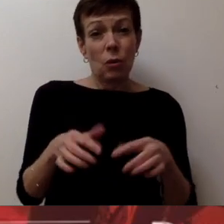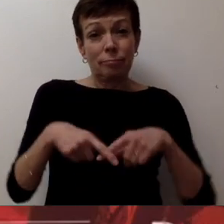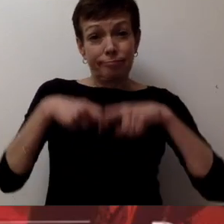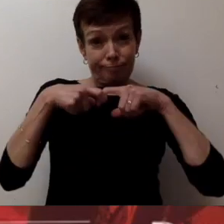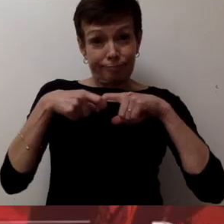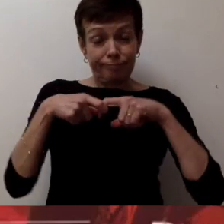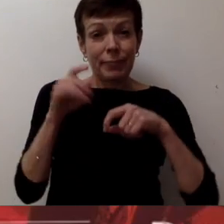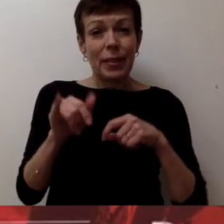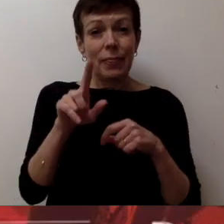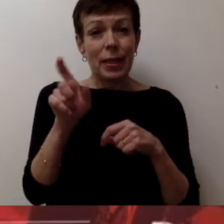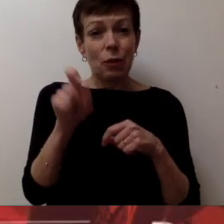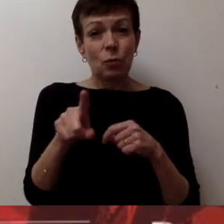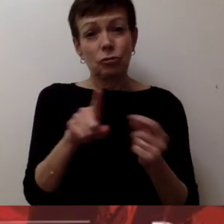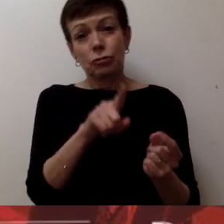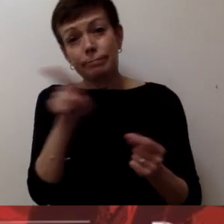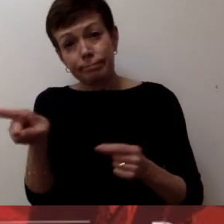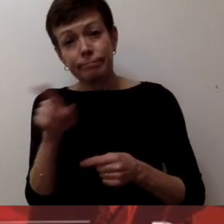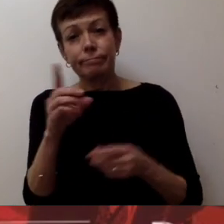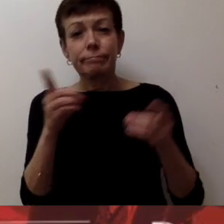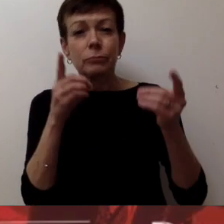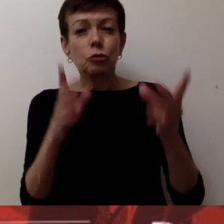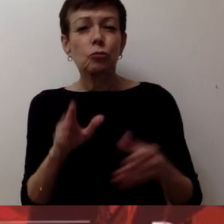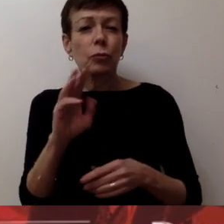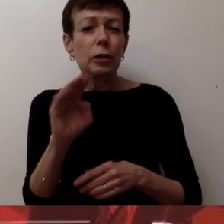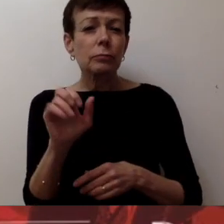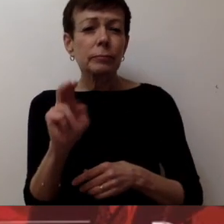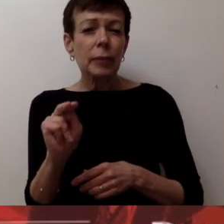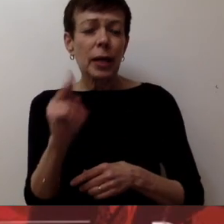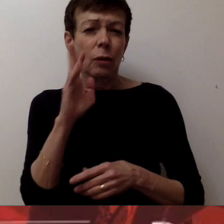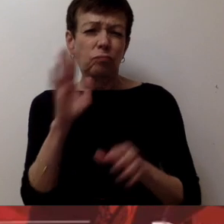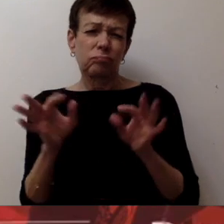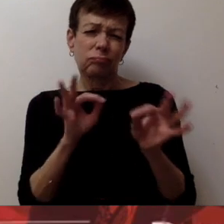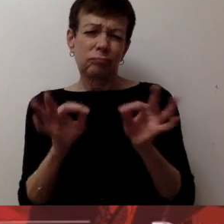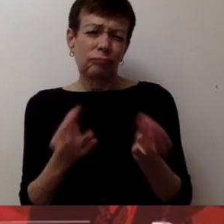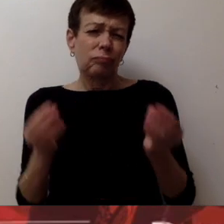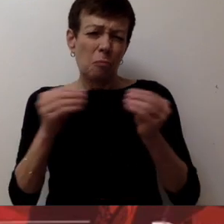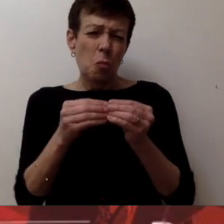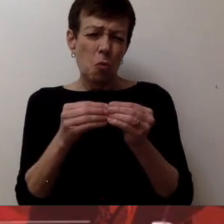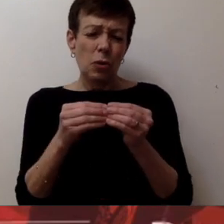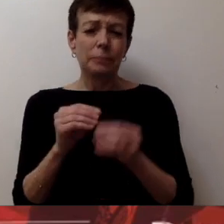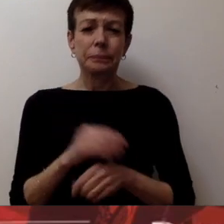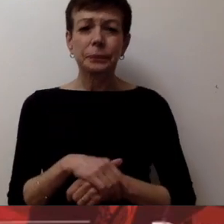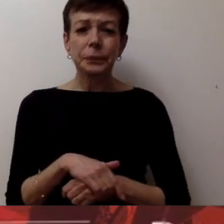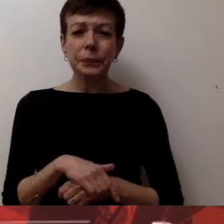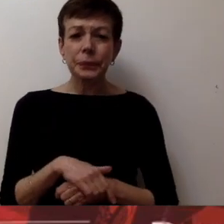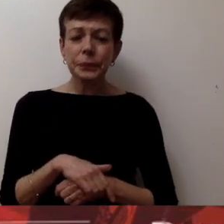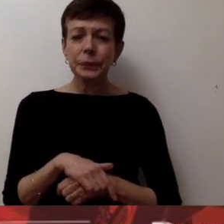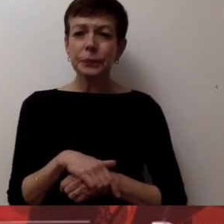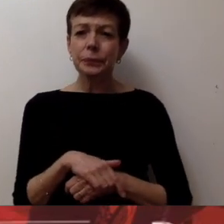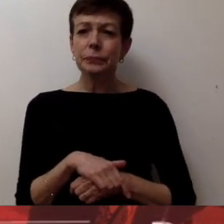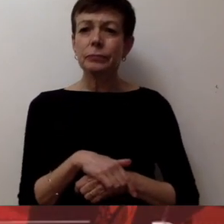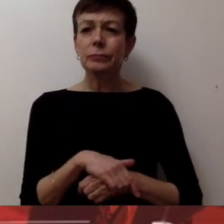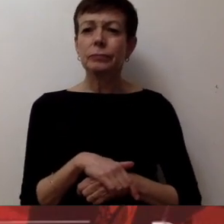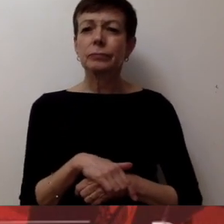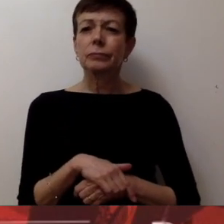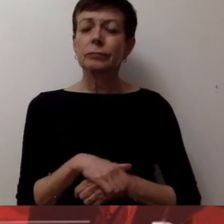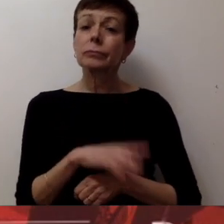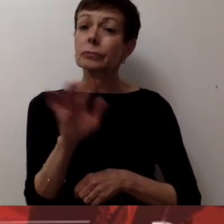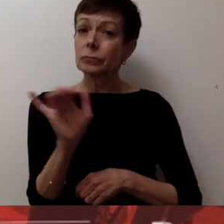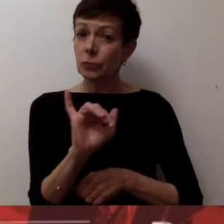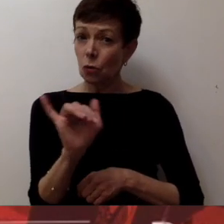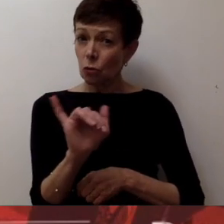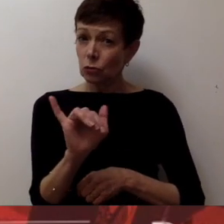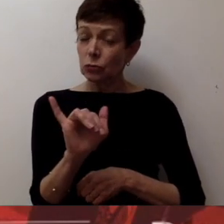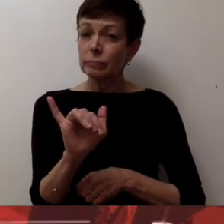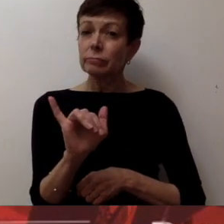to Director Mann, and again, as we have more information on that, we'll update again as necessary. I